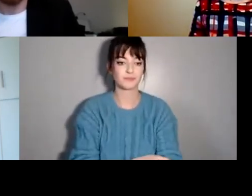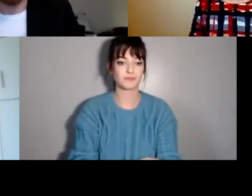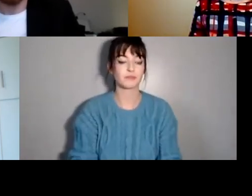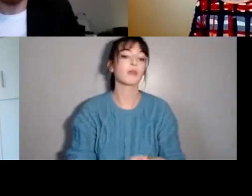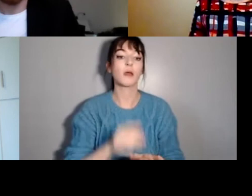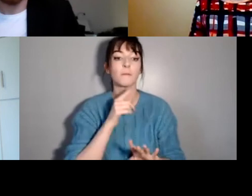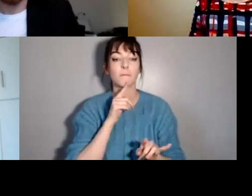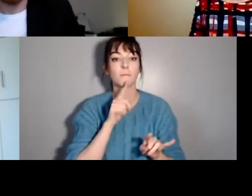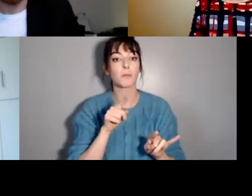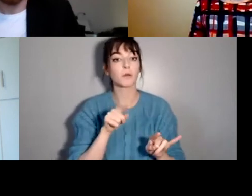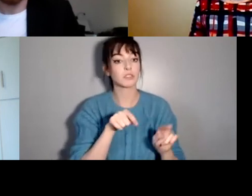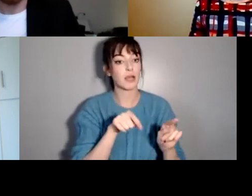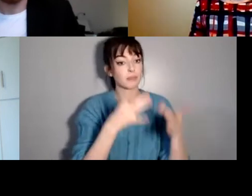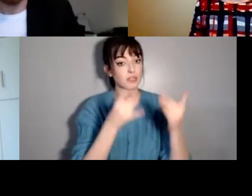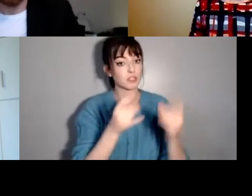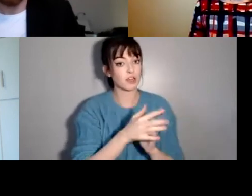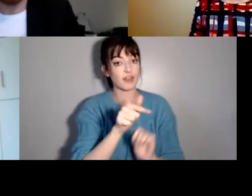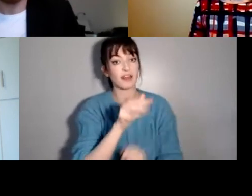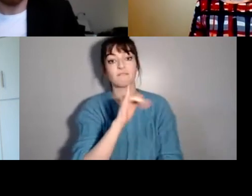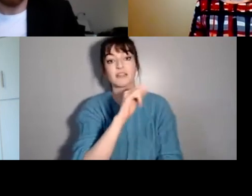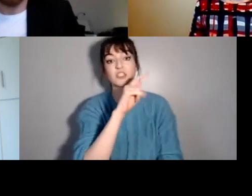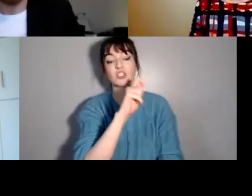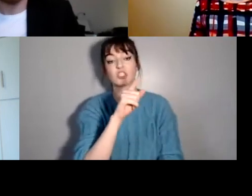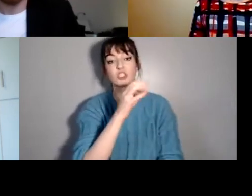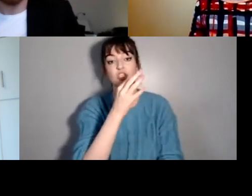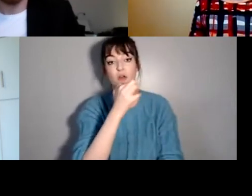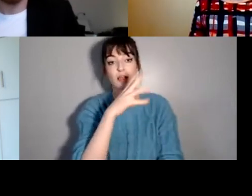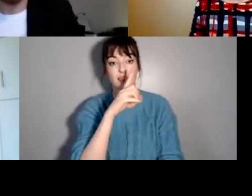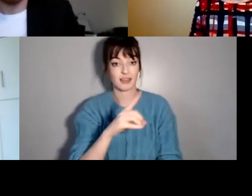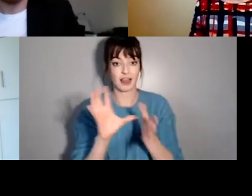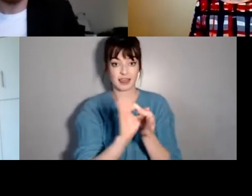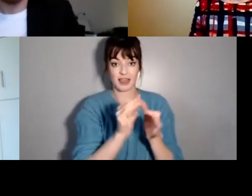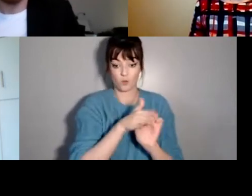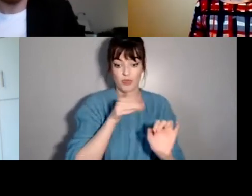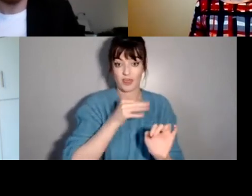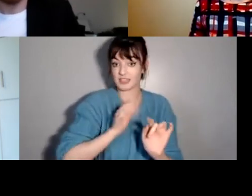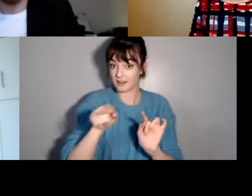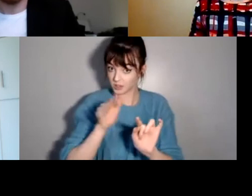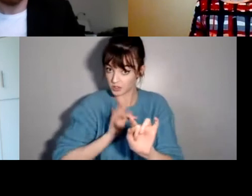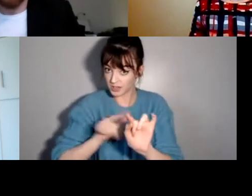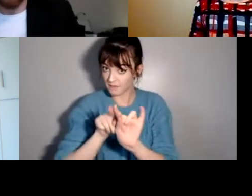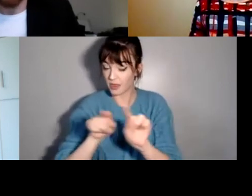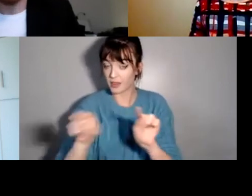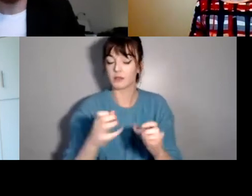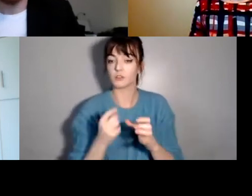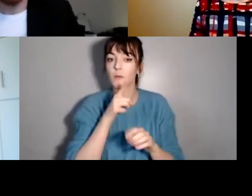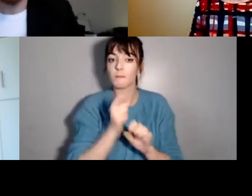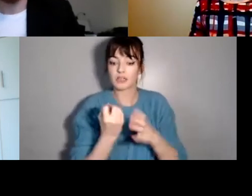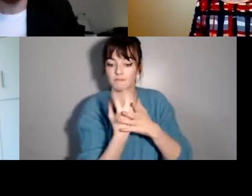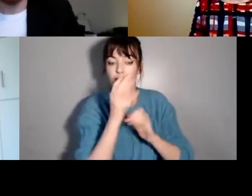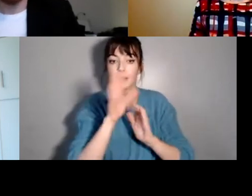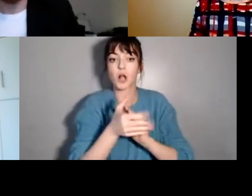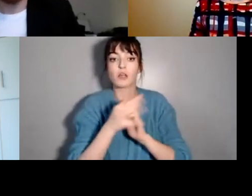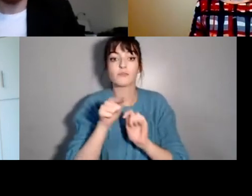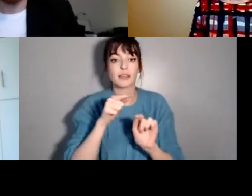the chair of that group, Etna Fitzgerald, has worked with yourselves and linked with yourselves and linked with ourselves in terms of developing the costs for that proposal,